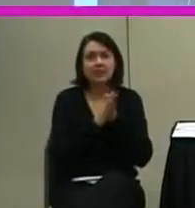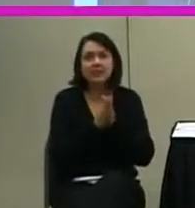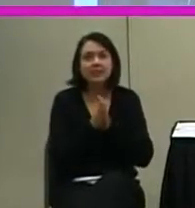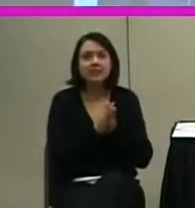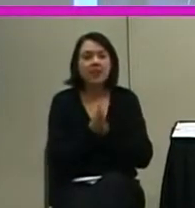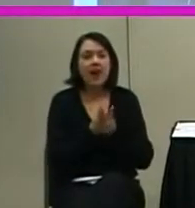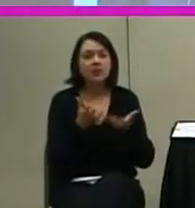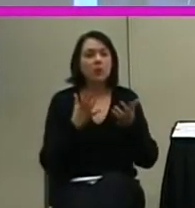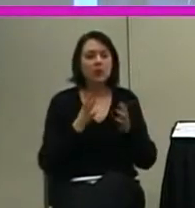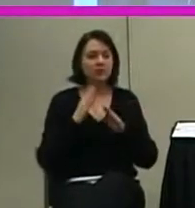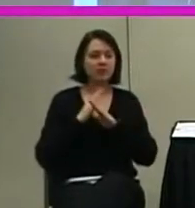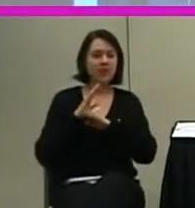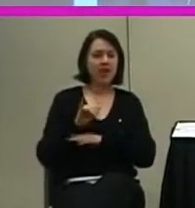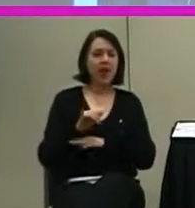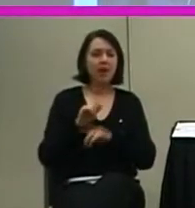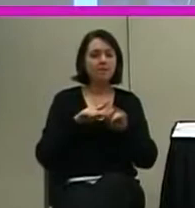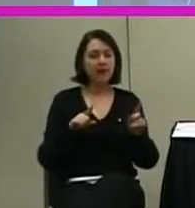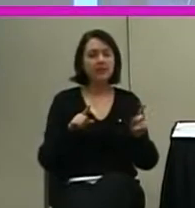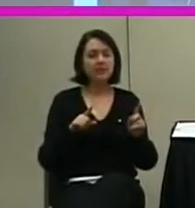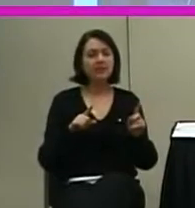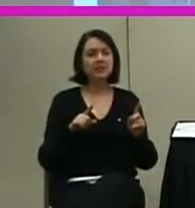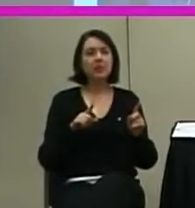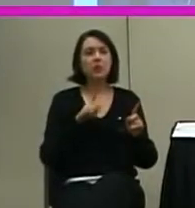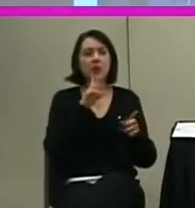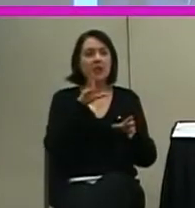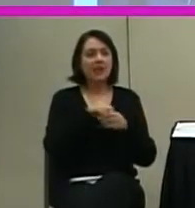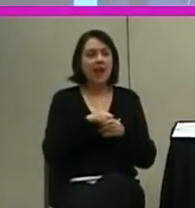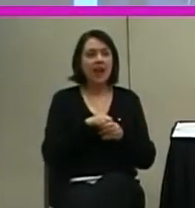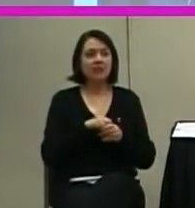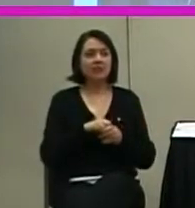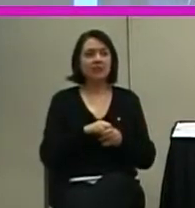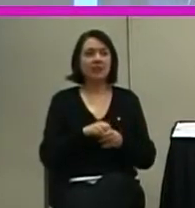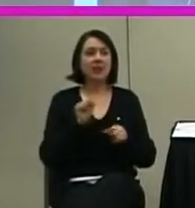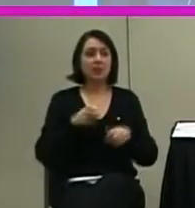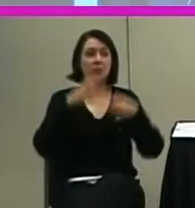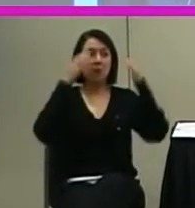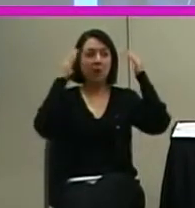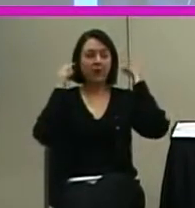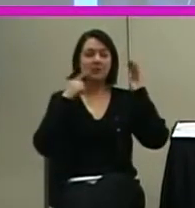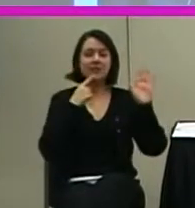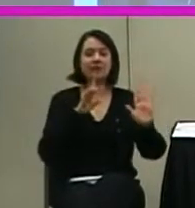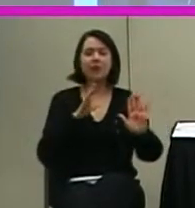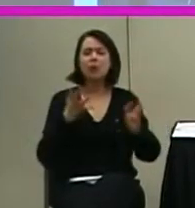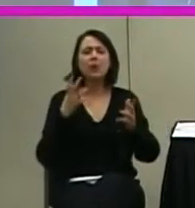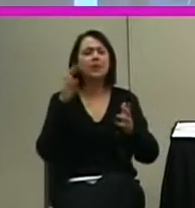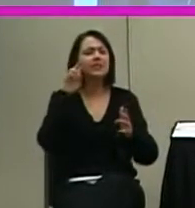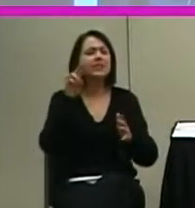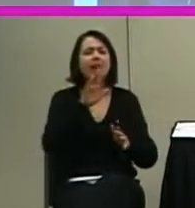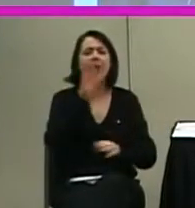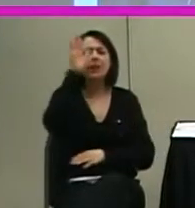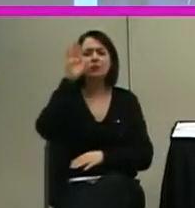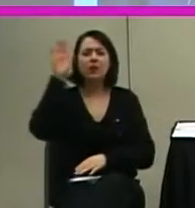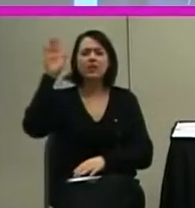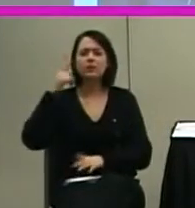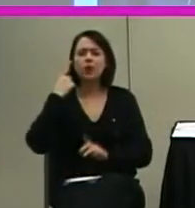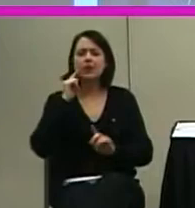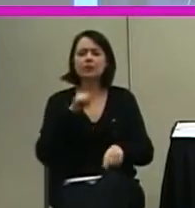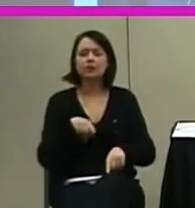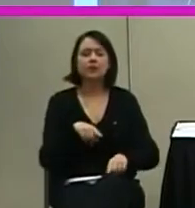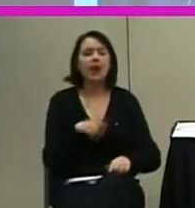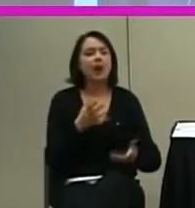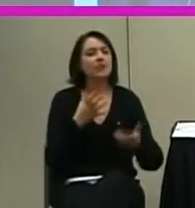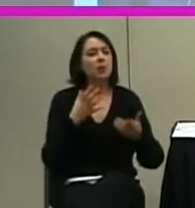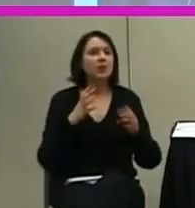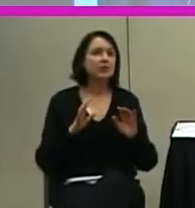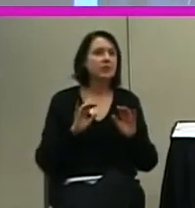And I don't want to shut that down, but at some point, the really engaged kind of started to overflow. And then I had to say, I'm looking for hands that are raised. But, you know, I don't want it to